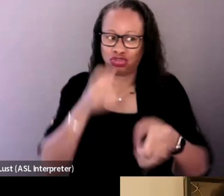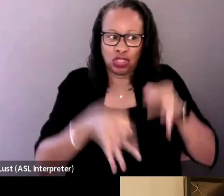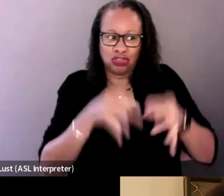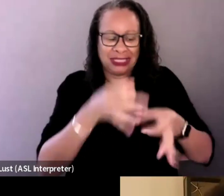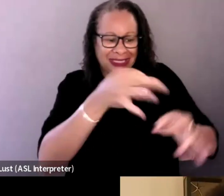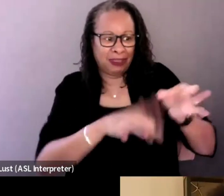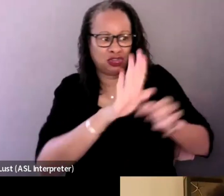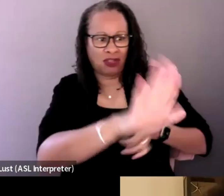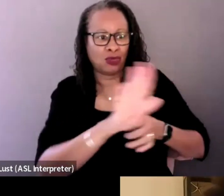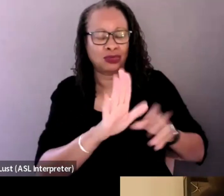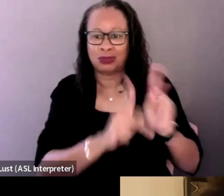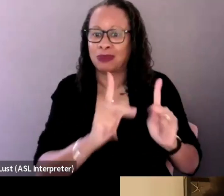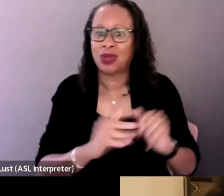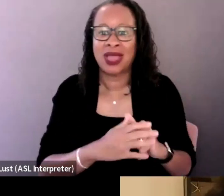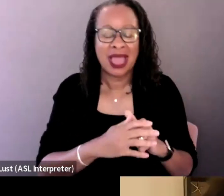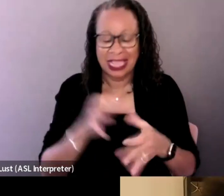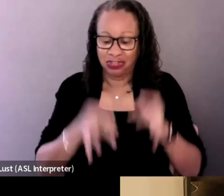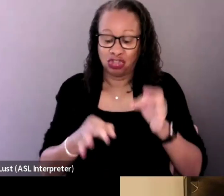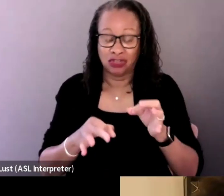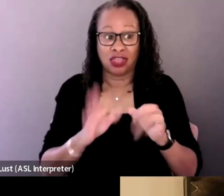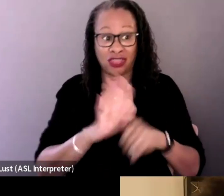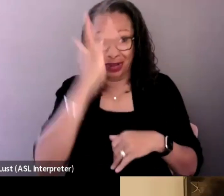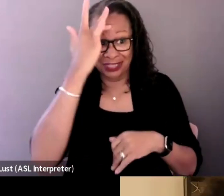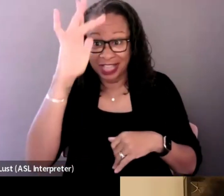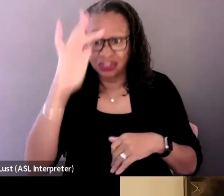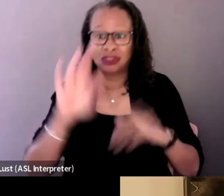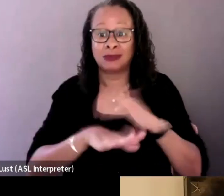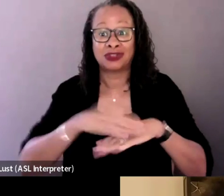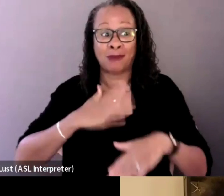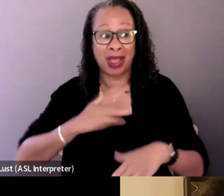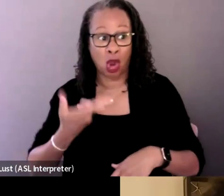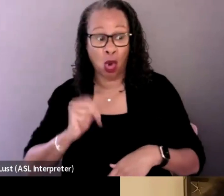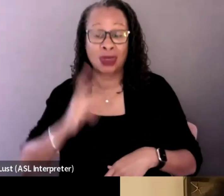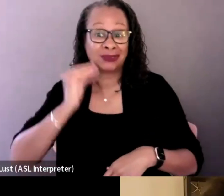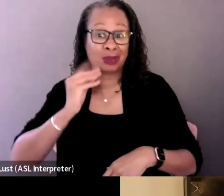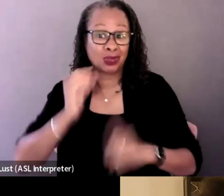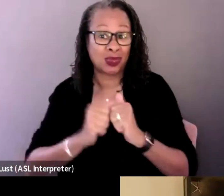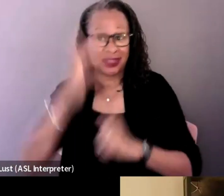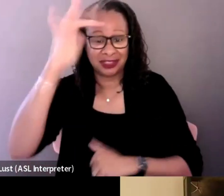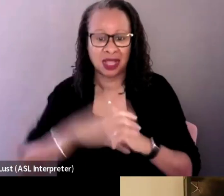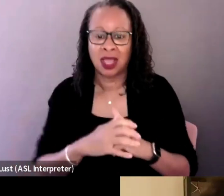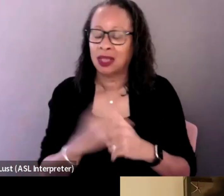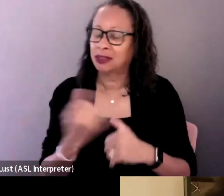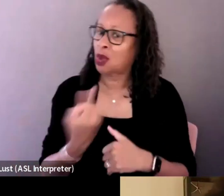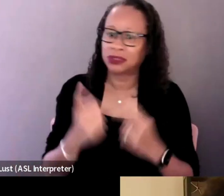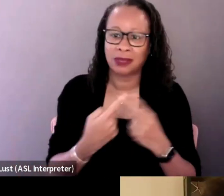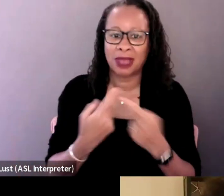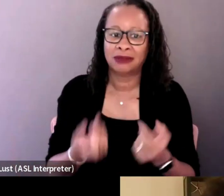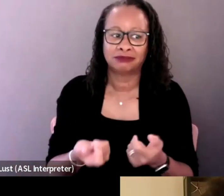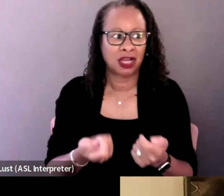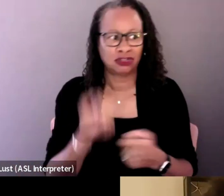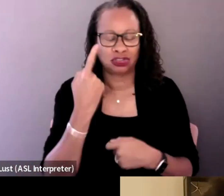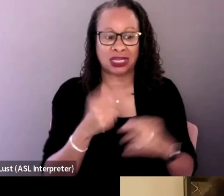side and judge their intelligence based on my intelligence, because every kind of culture has its own intelligence, and we should always try to understand the other side